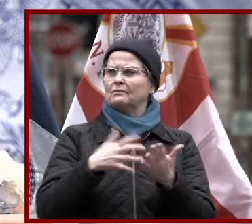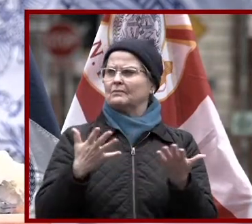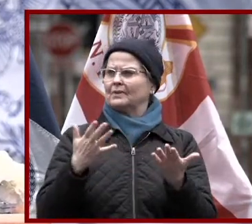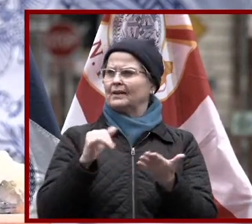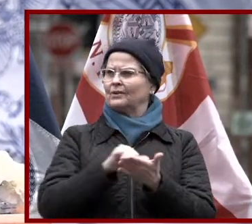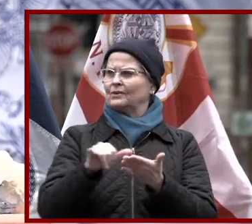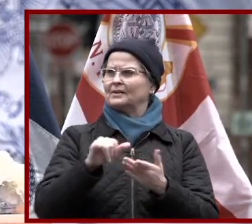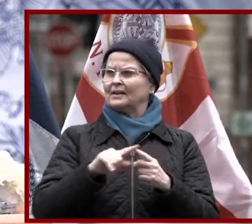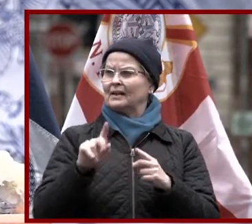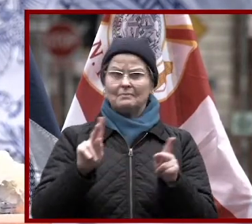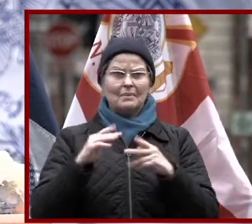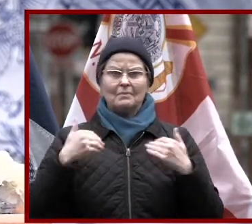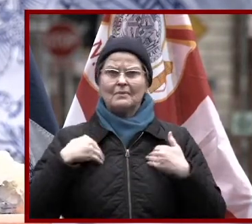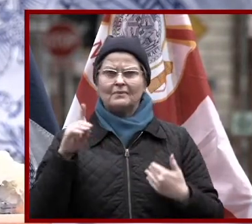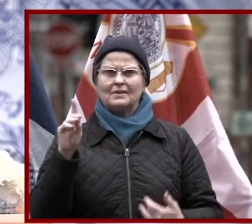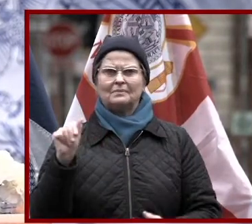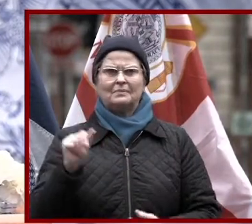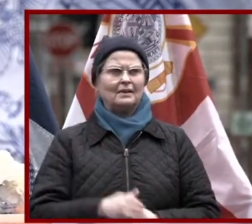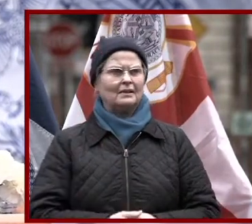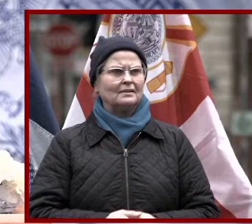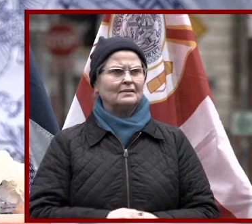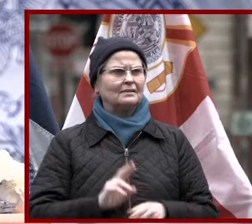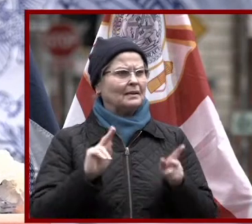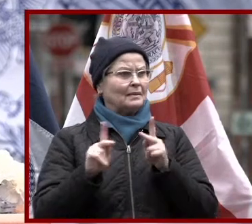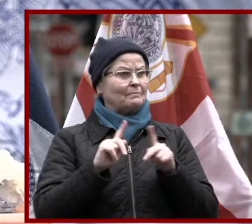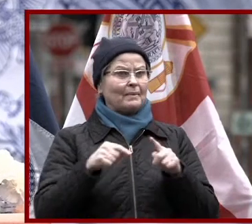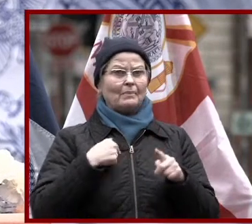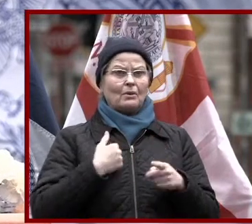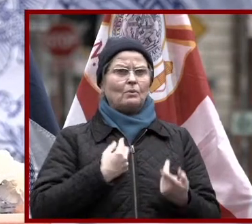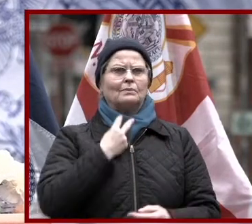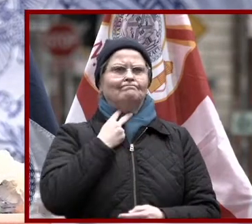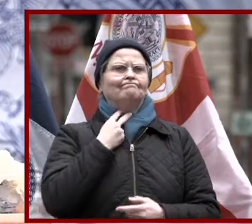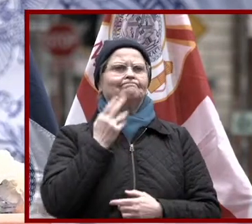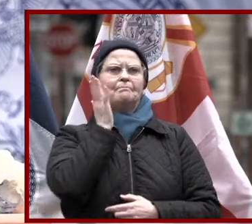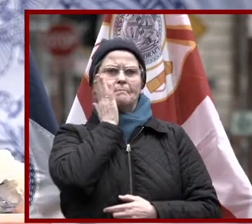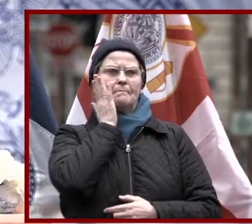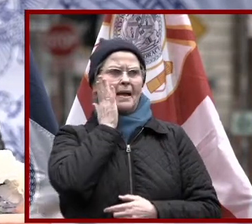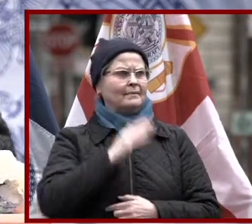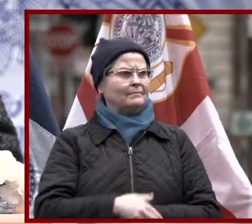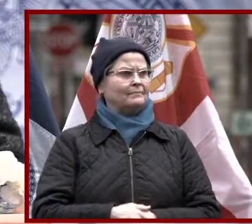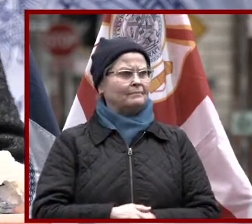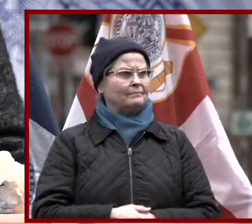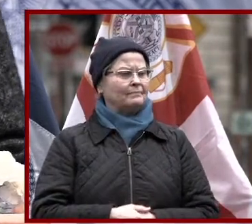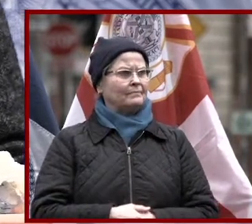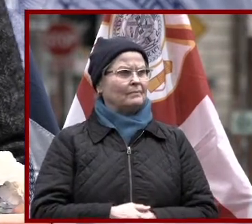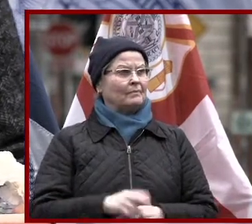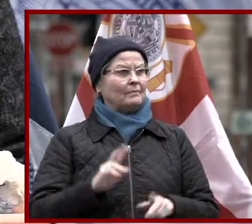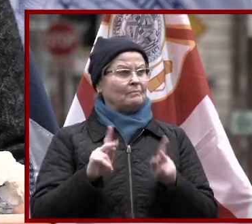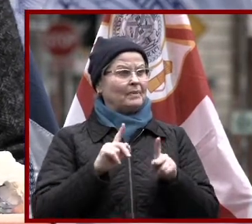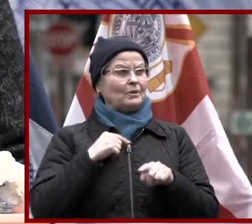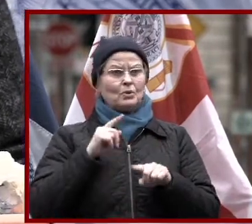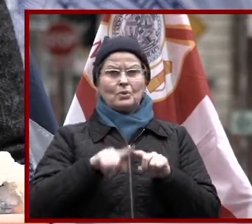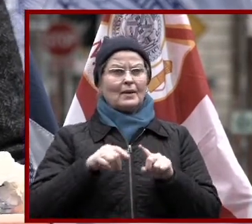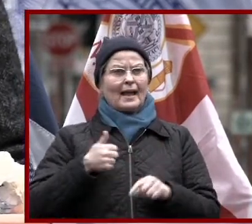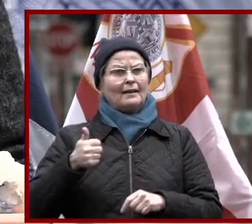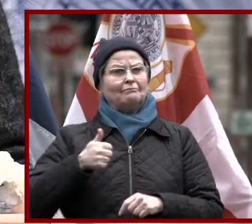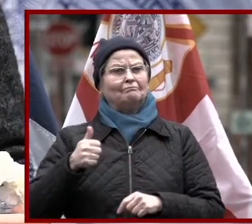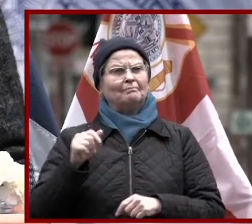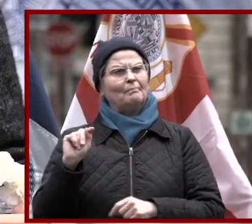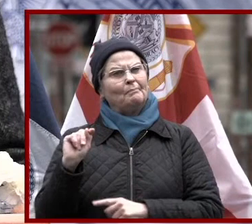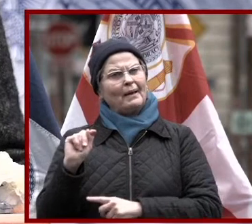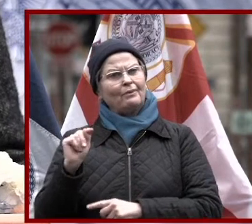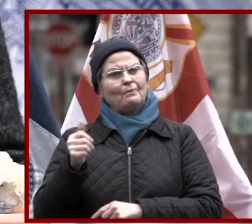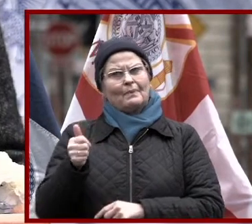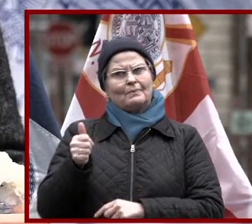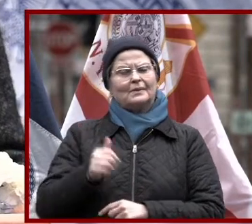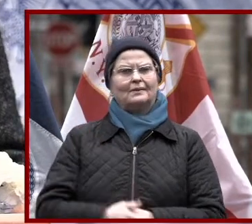People with disabilities, people who are bedridden, people who can't use the restroom on their own